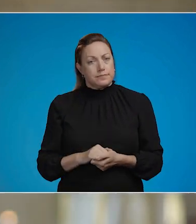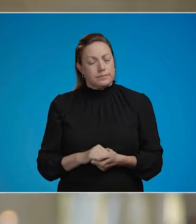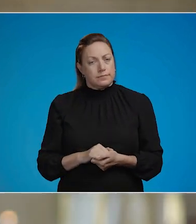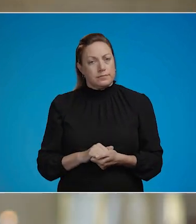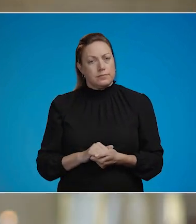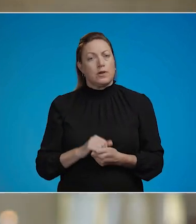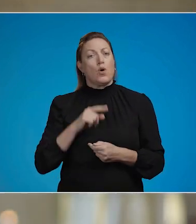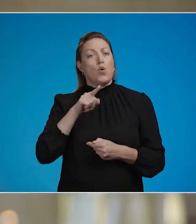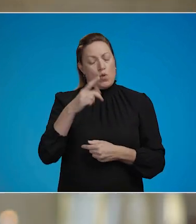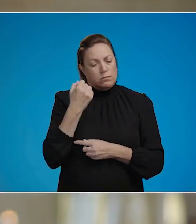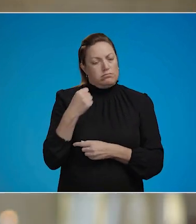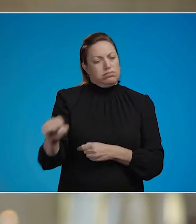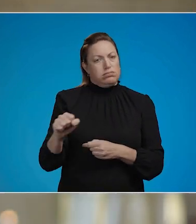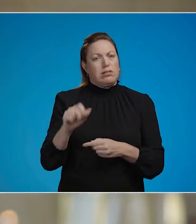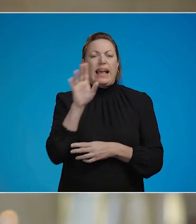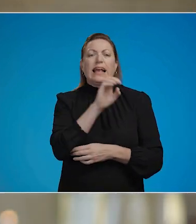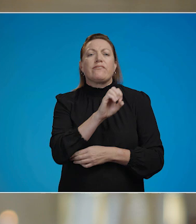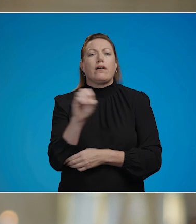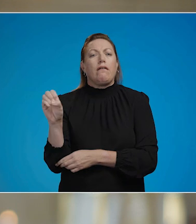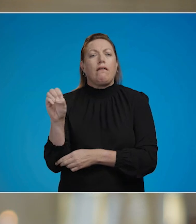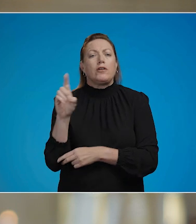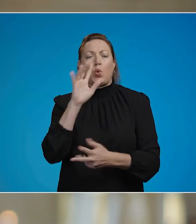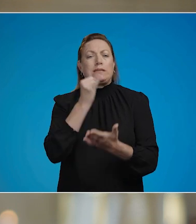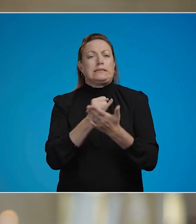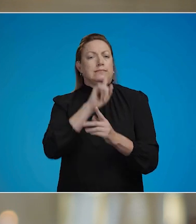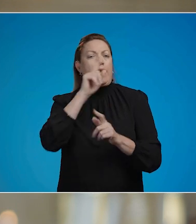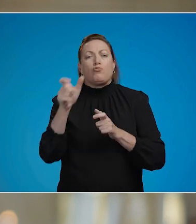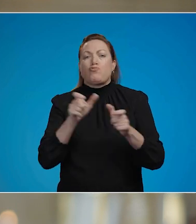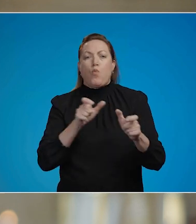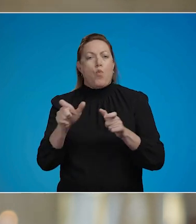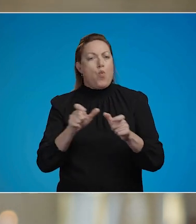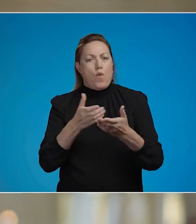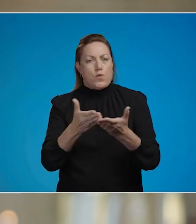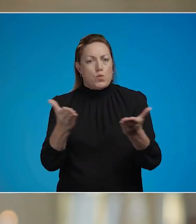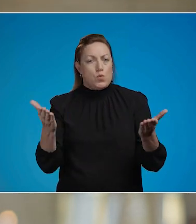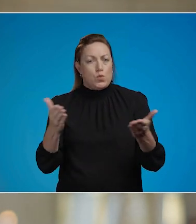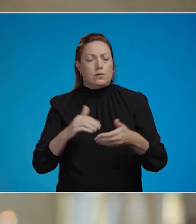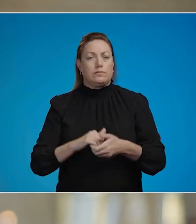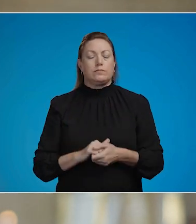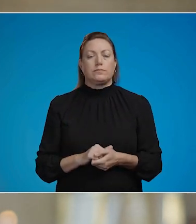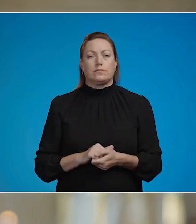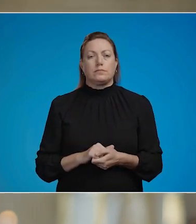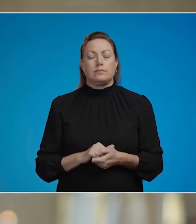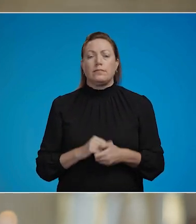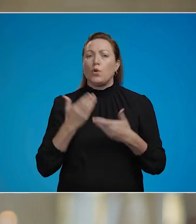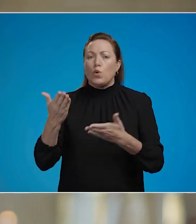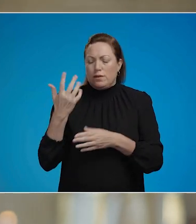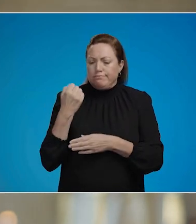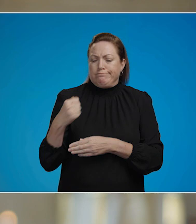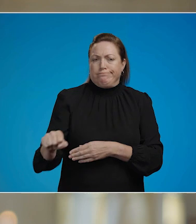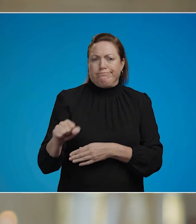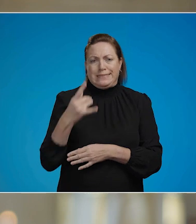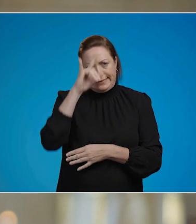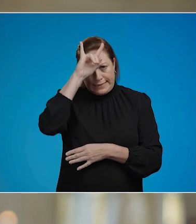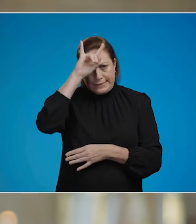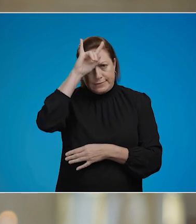Do you renounce the lure of evil so that sin may have no mastery over you? I do. And do you renounce Satan, the